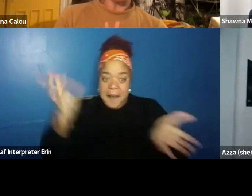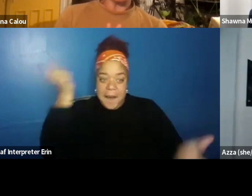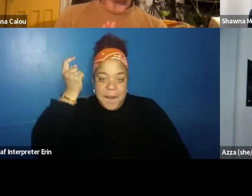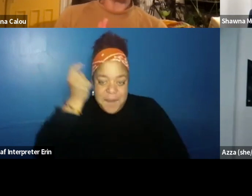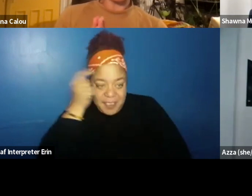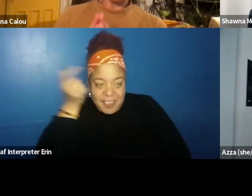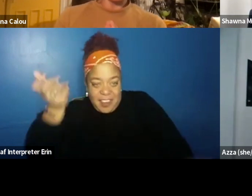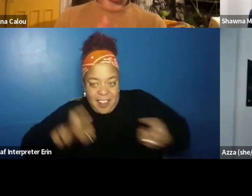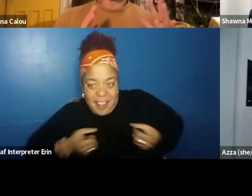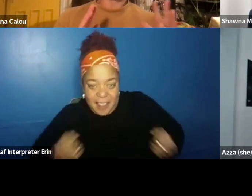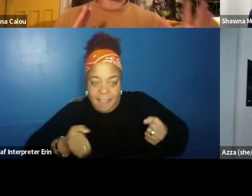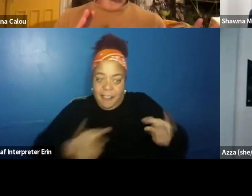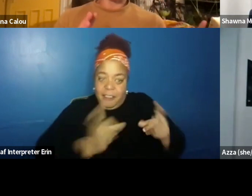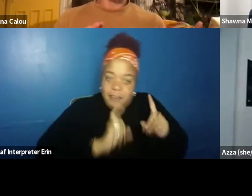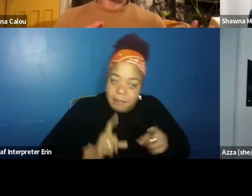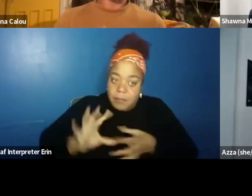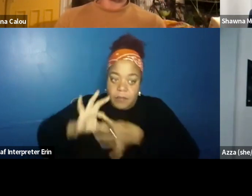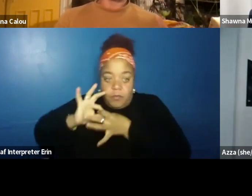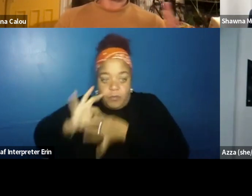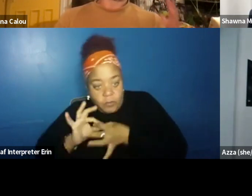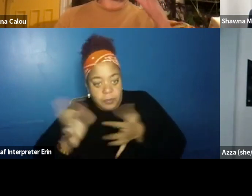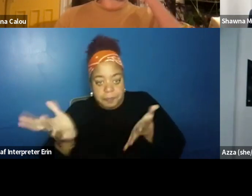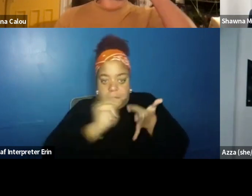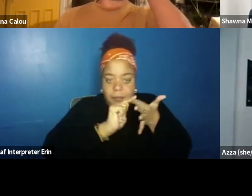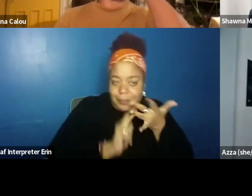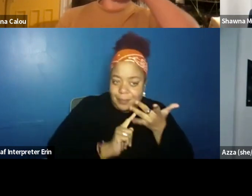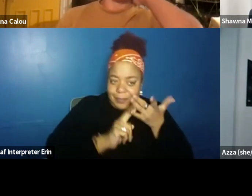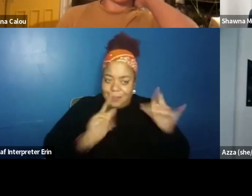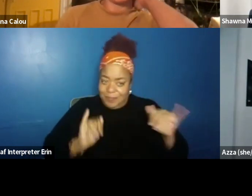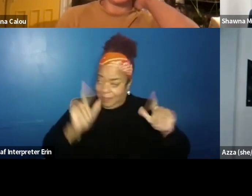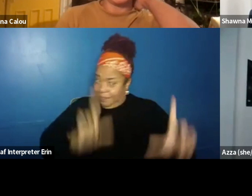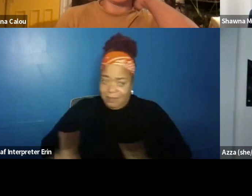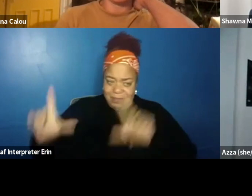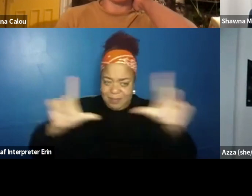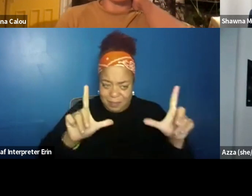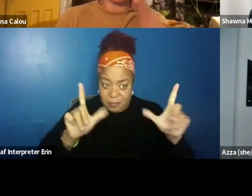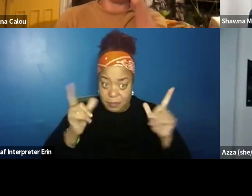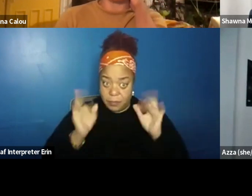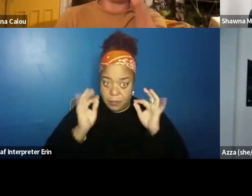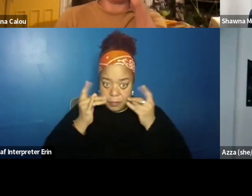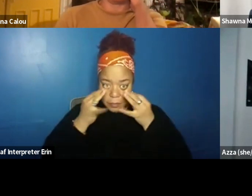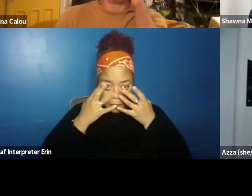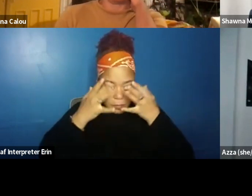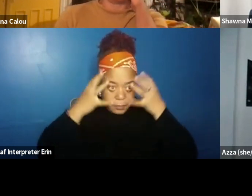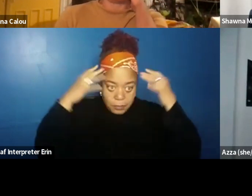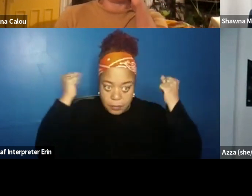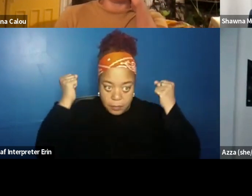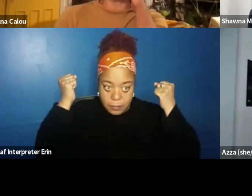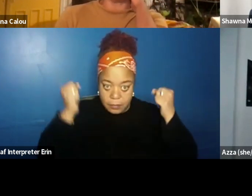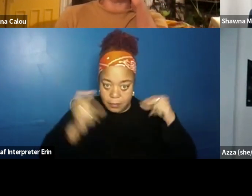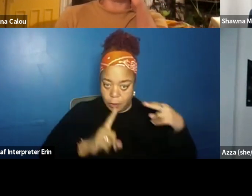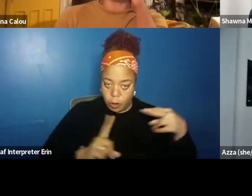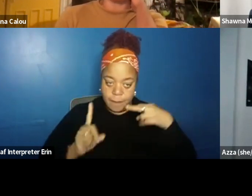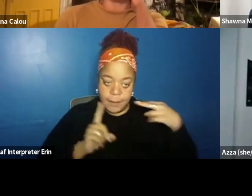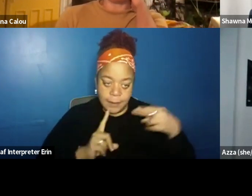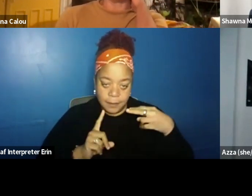think before we just dive into like the carceral surveillance and privacy concerns with 988, I just want to name that the